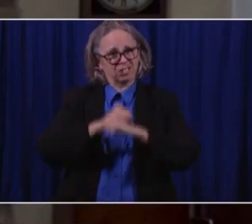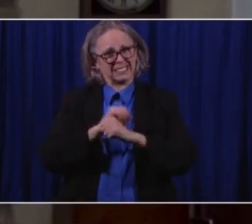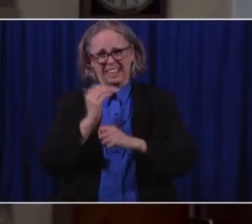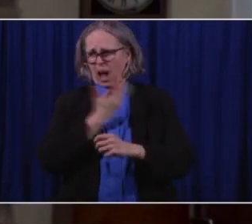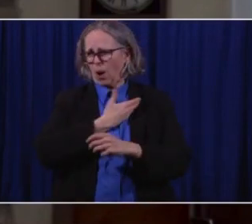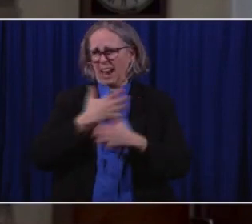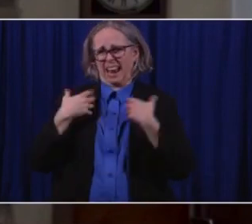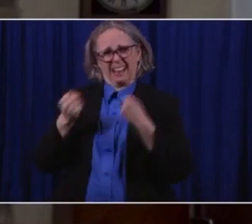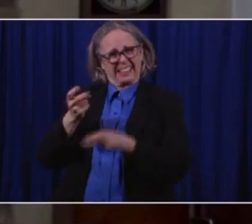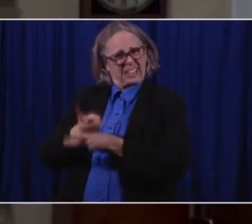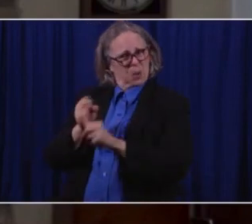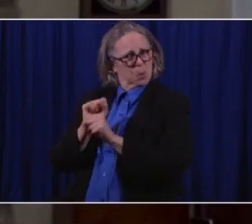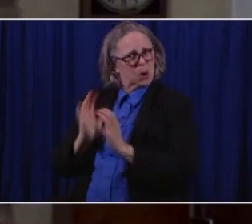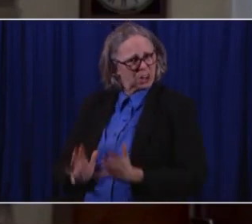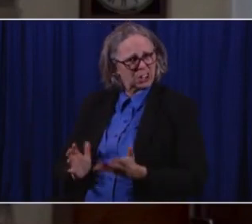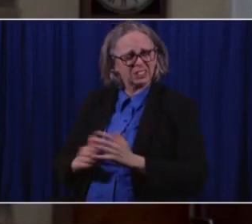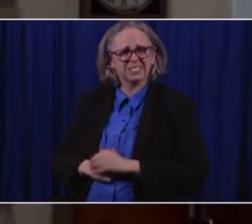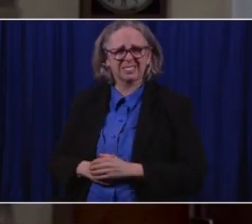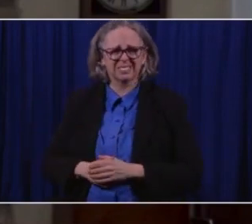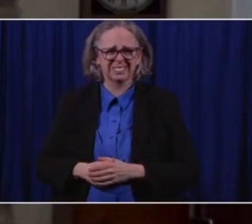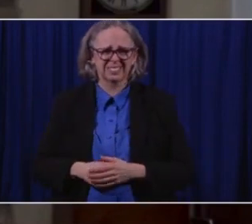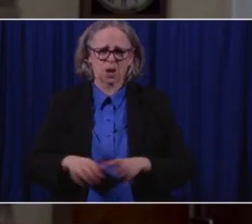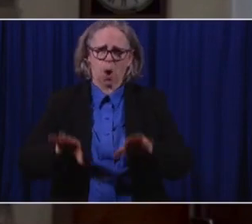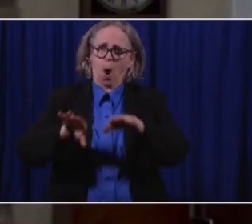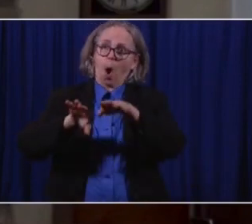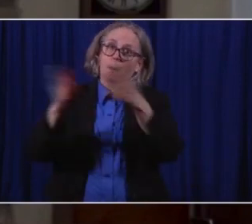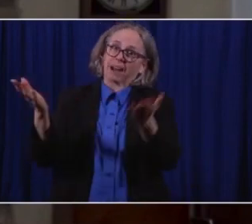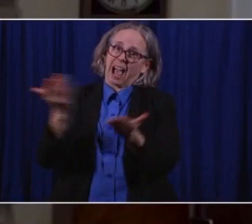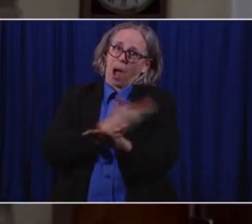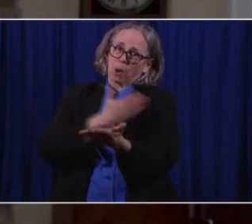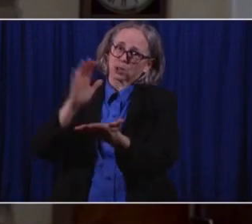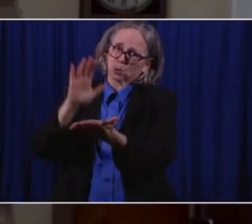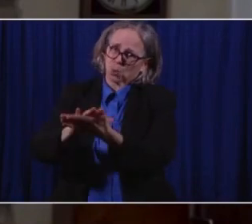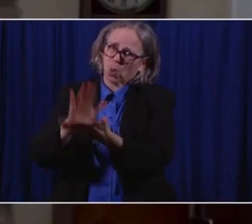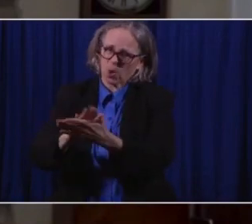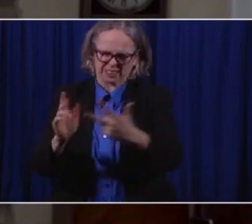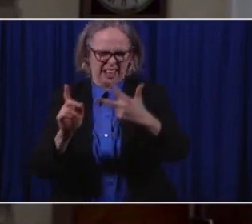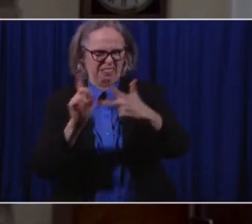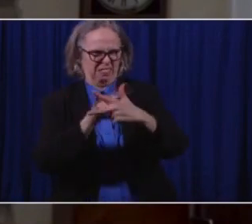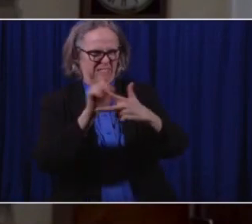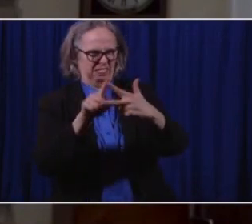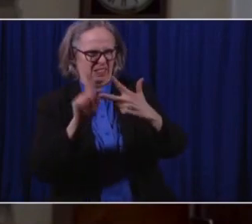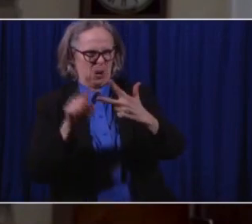every day. And three is to get our kids in school. Those are the goals. That's what drives everything we're doing. Eric?